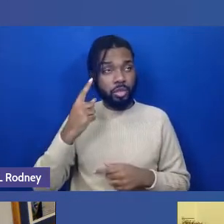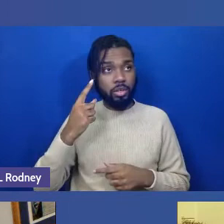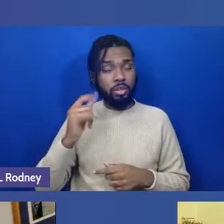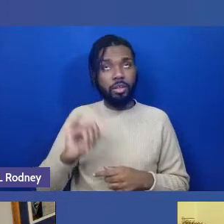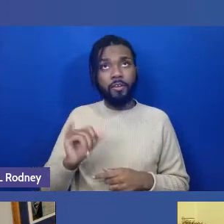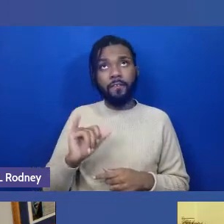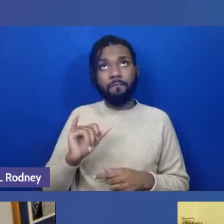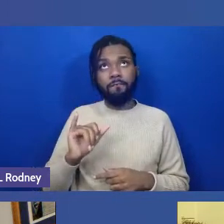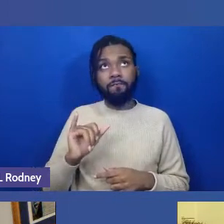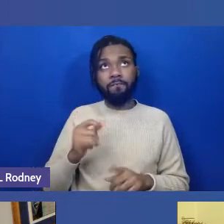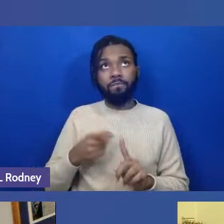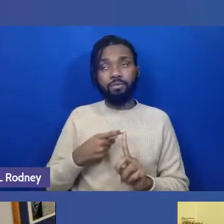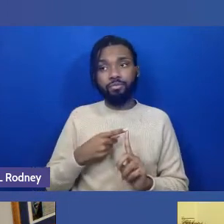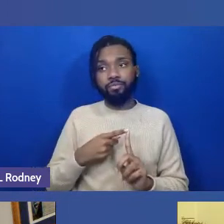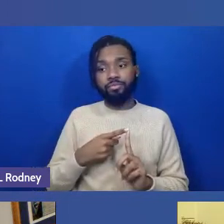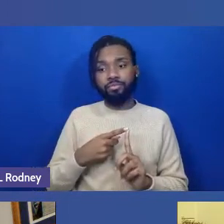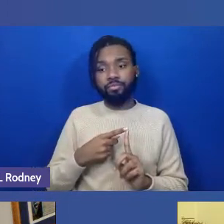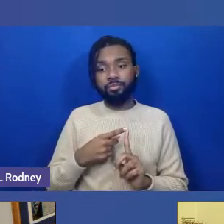some thinking about